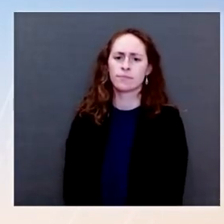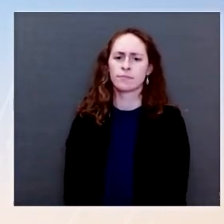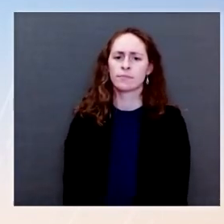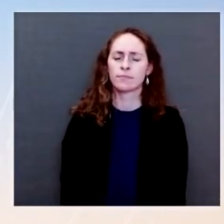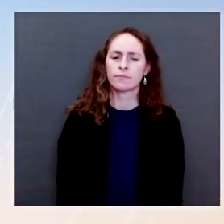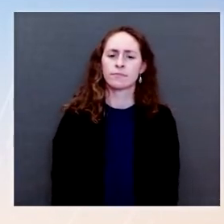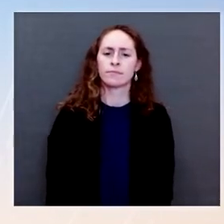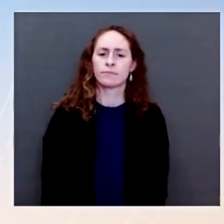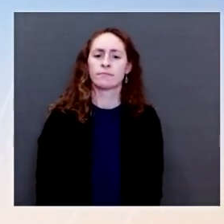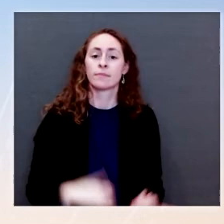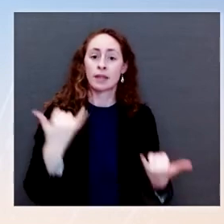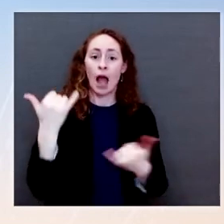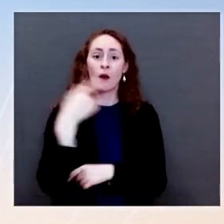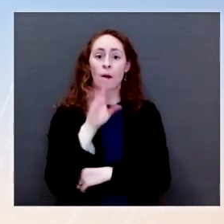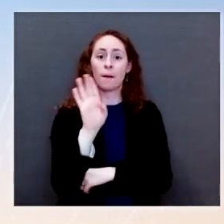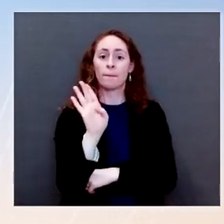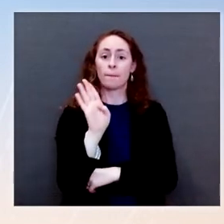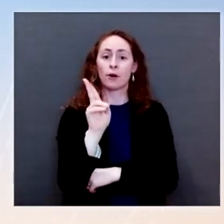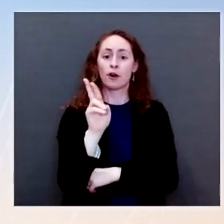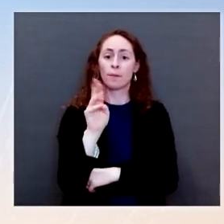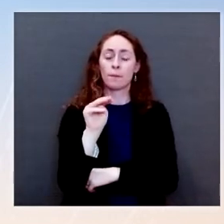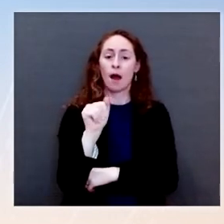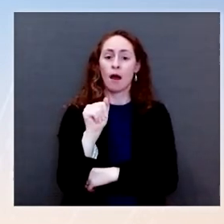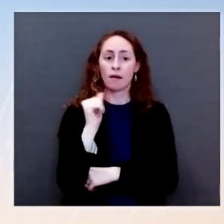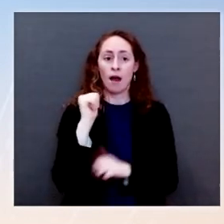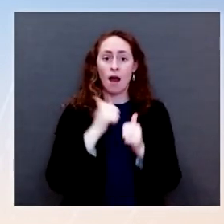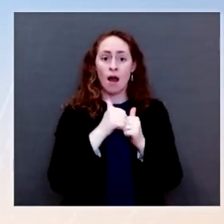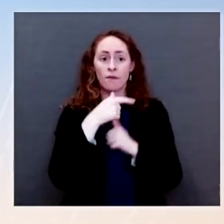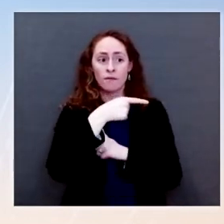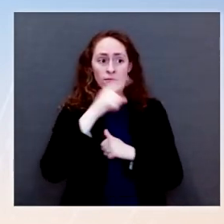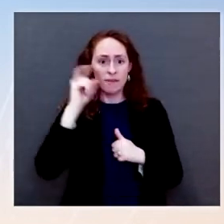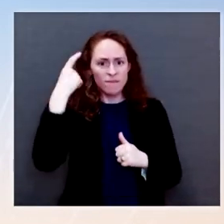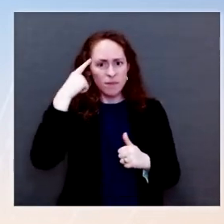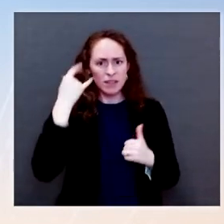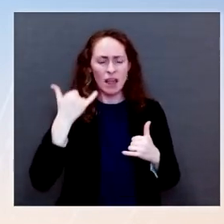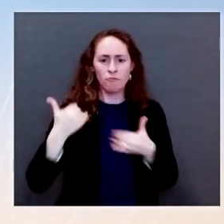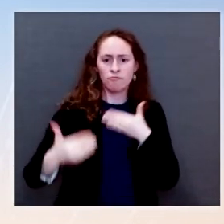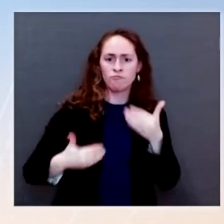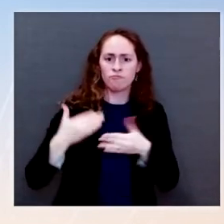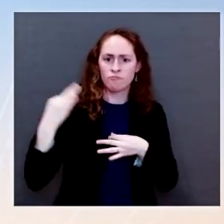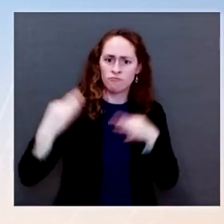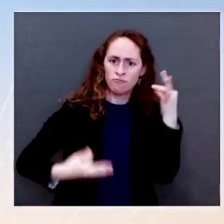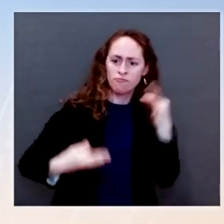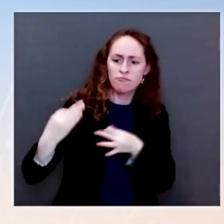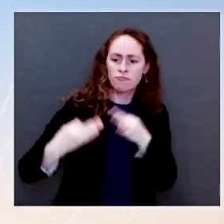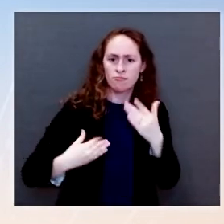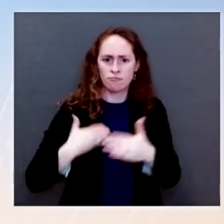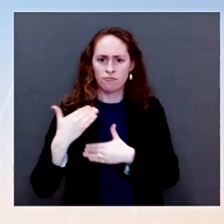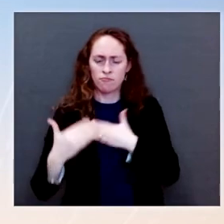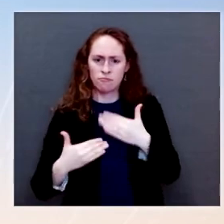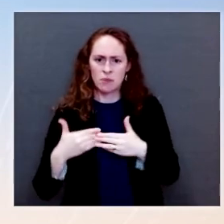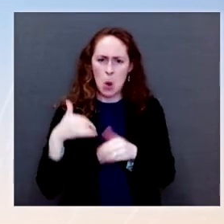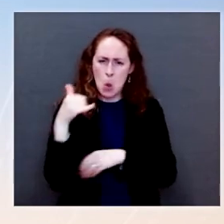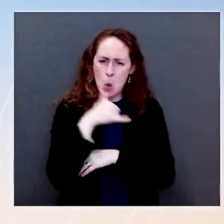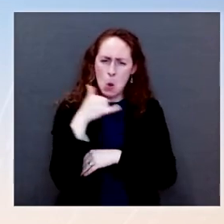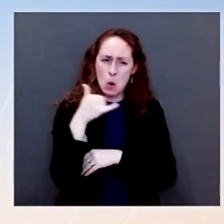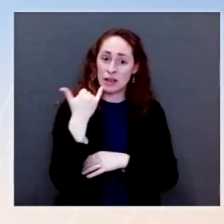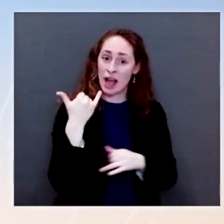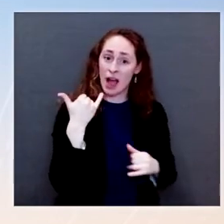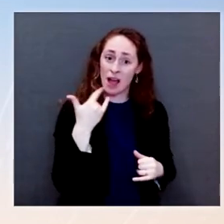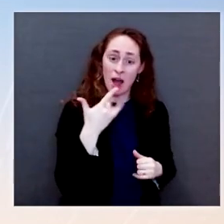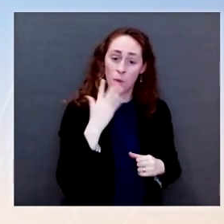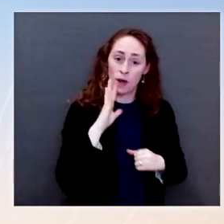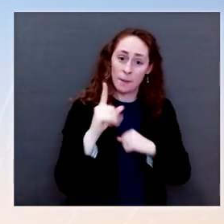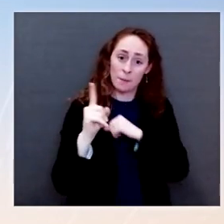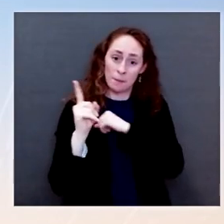democracy and justice in Burma. The regime's continued disregard for the rule of law and its widespread use of violence against the Burmese people underscore